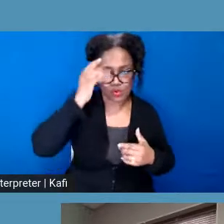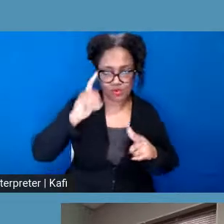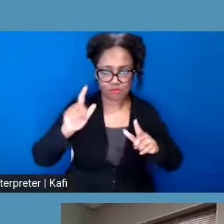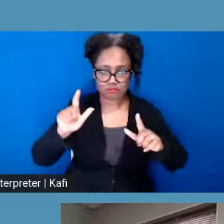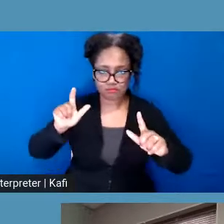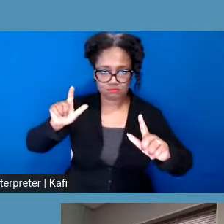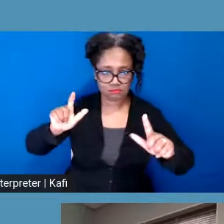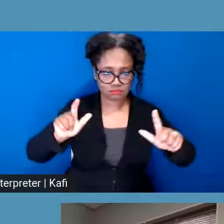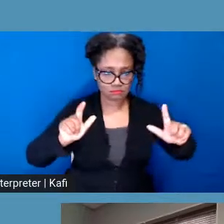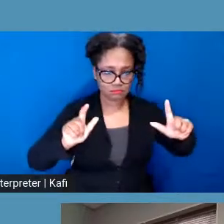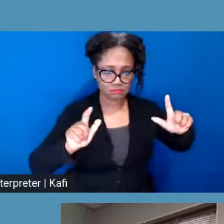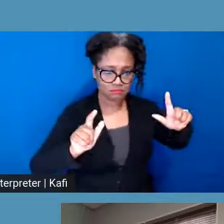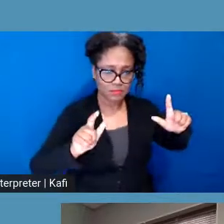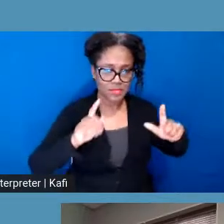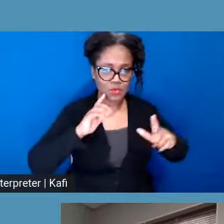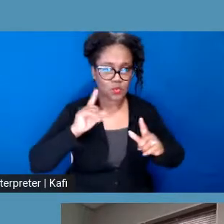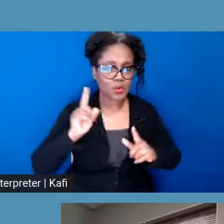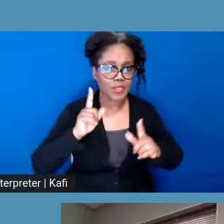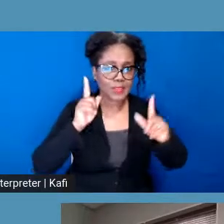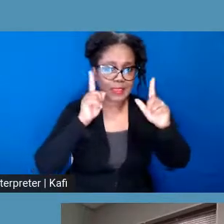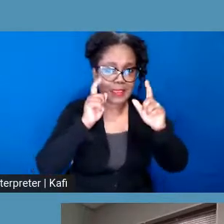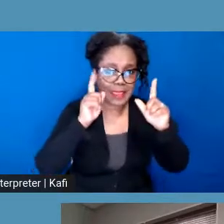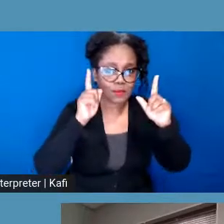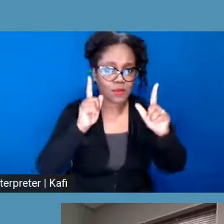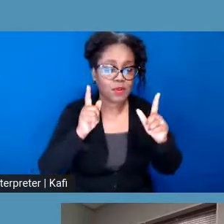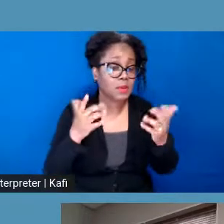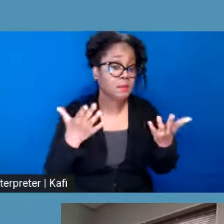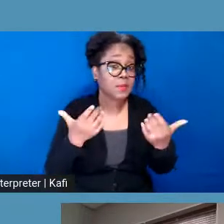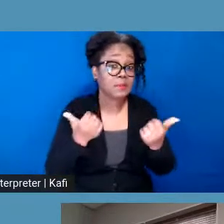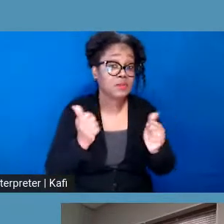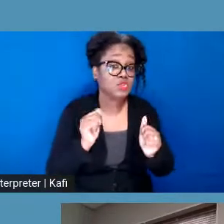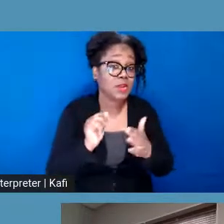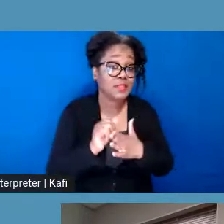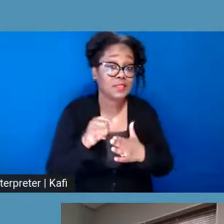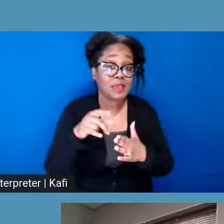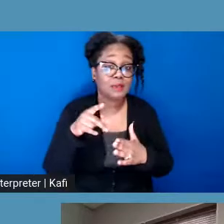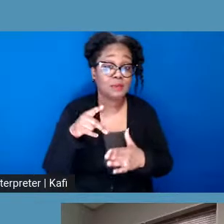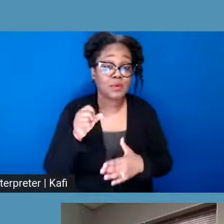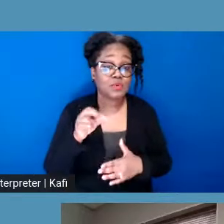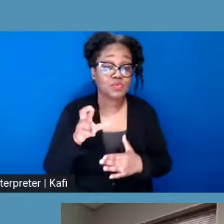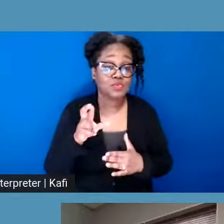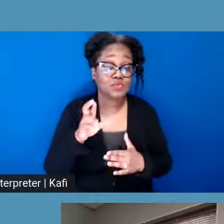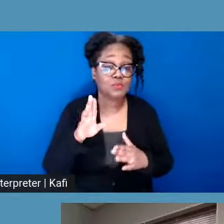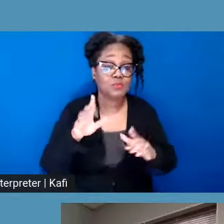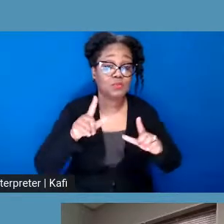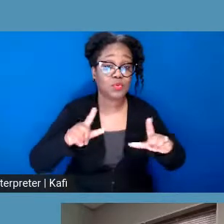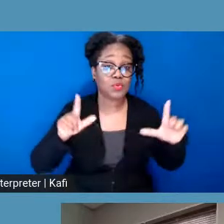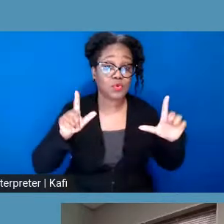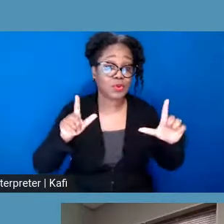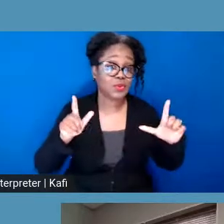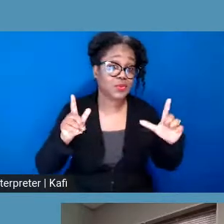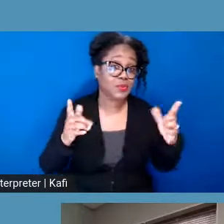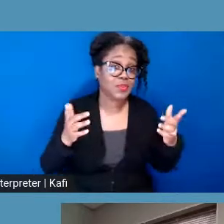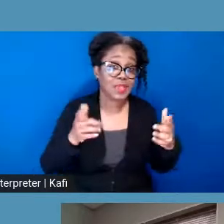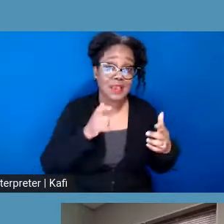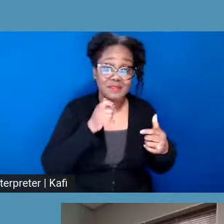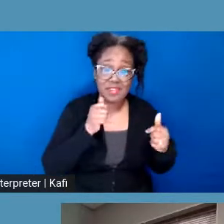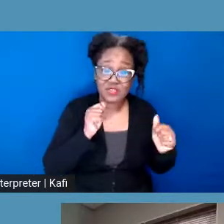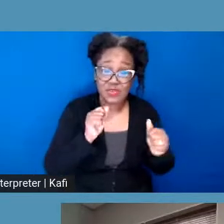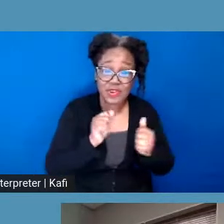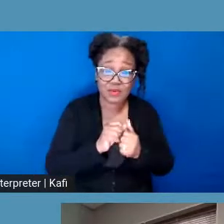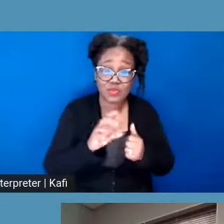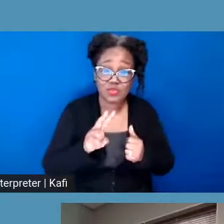and you could probably try the poster board trick. That might work. I haven't tried it with two-dimensional glazed works, but it probably would work